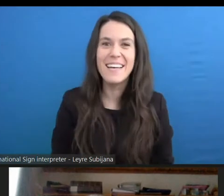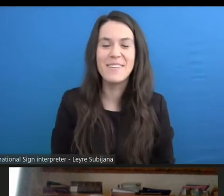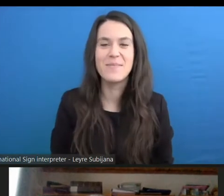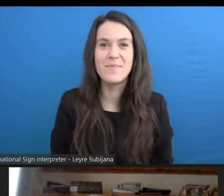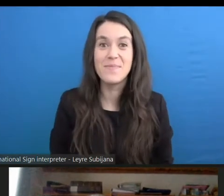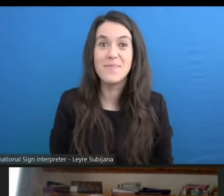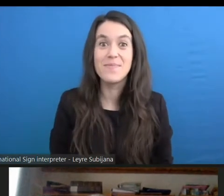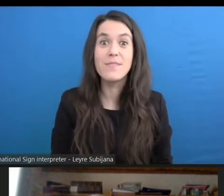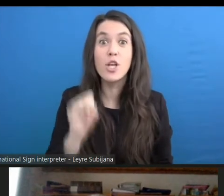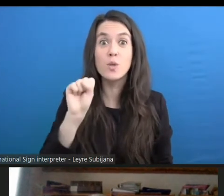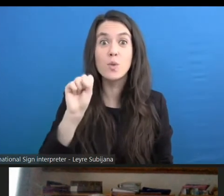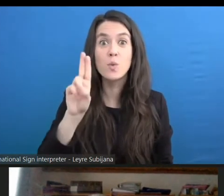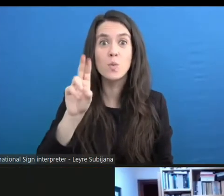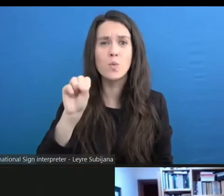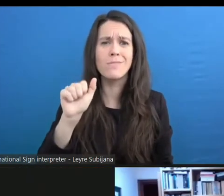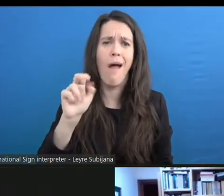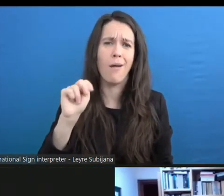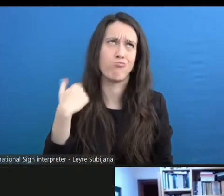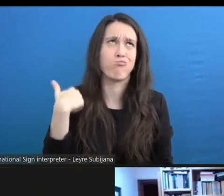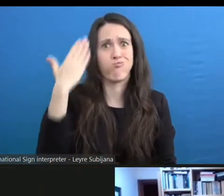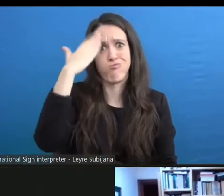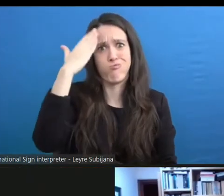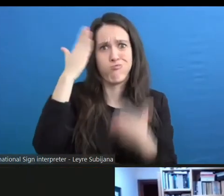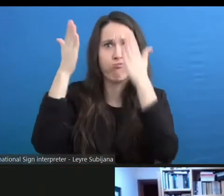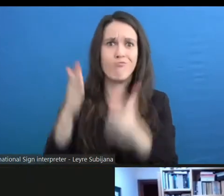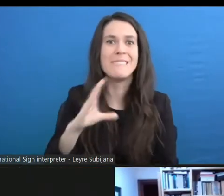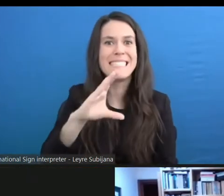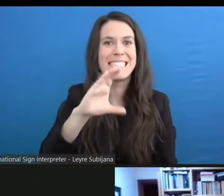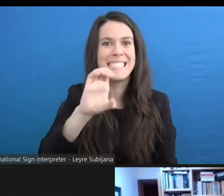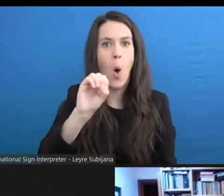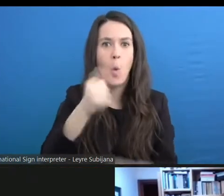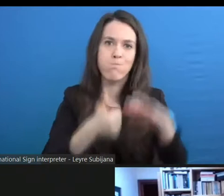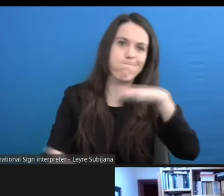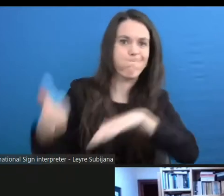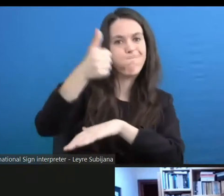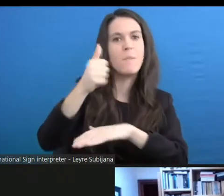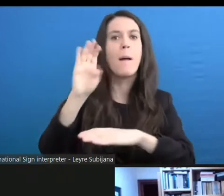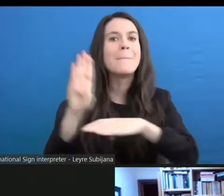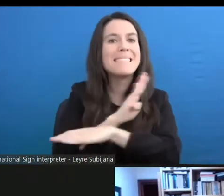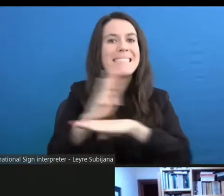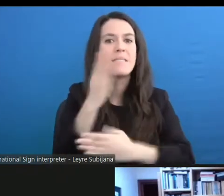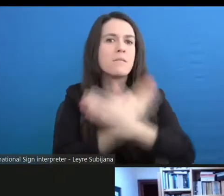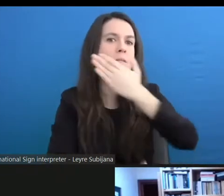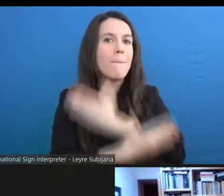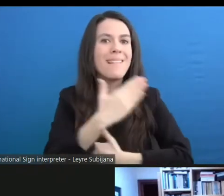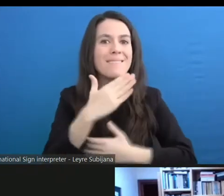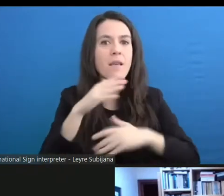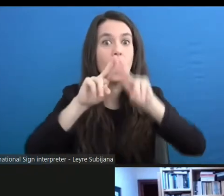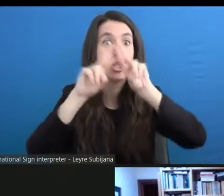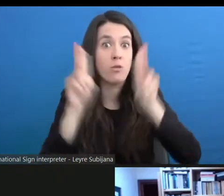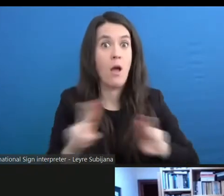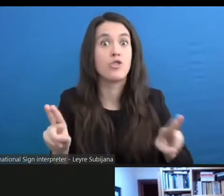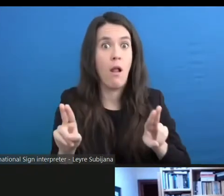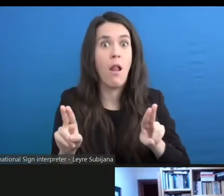Susan is well known. She's the CEO and founder of Business Disability International. I don't think there is any